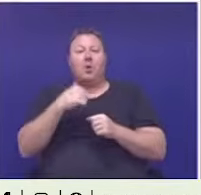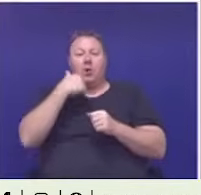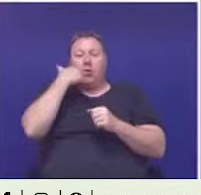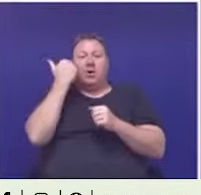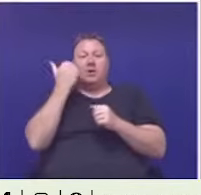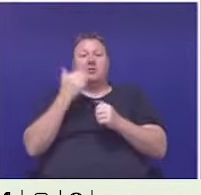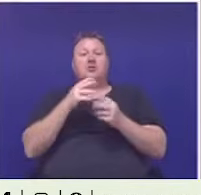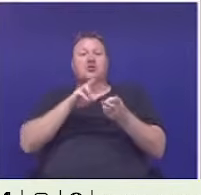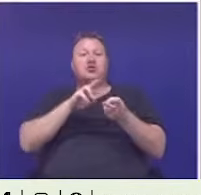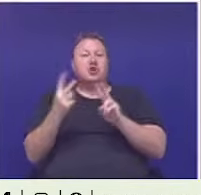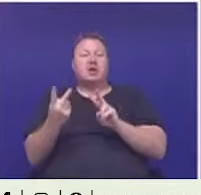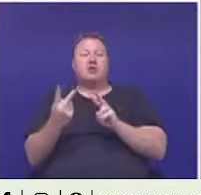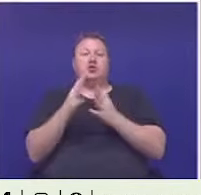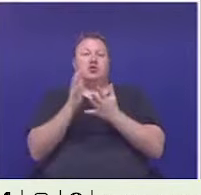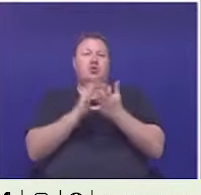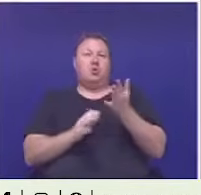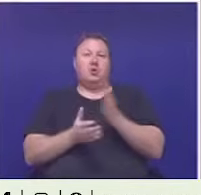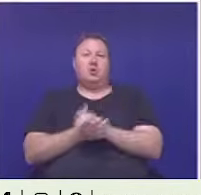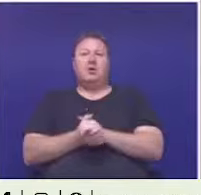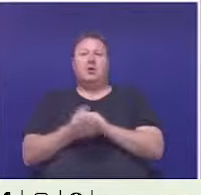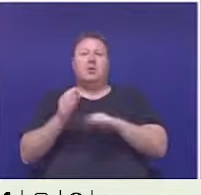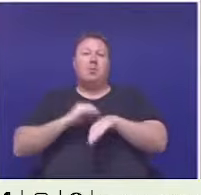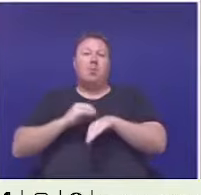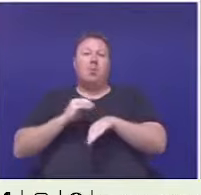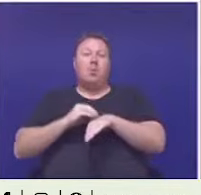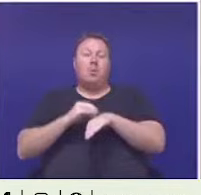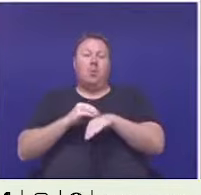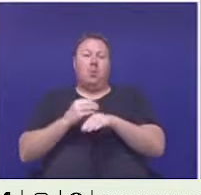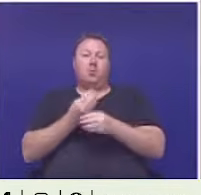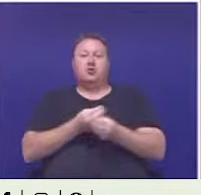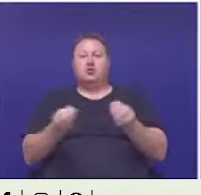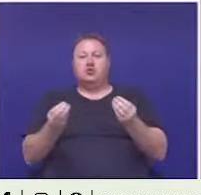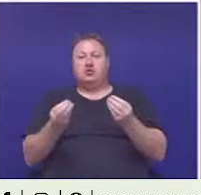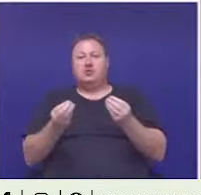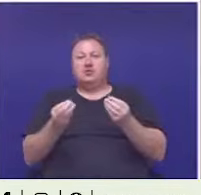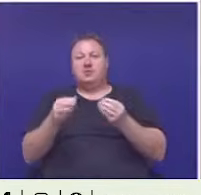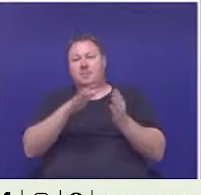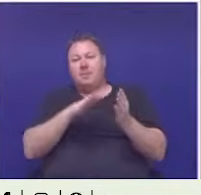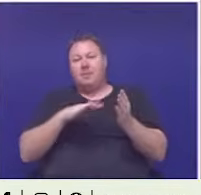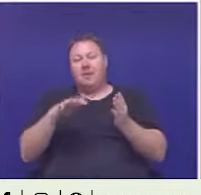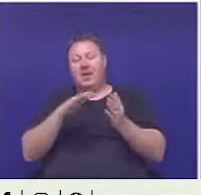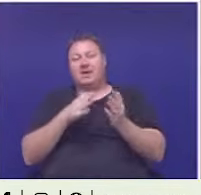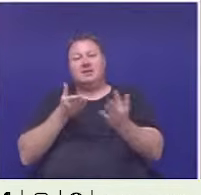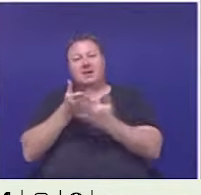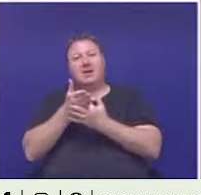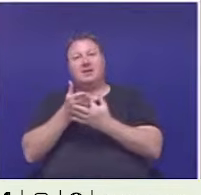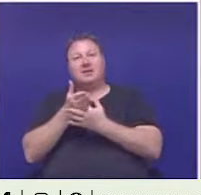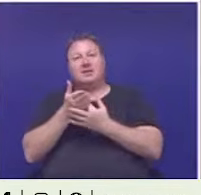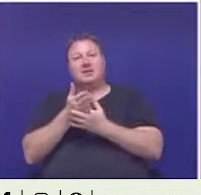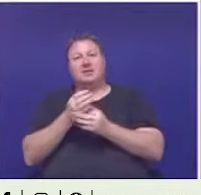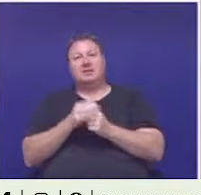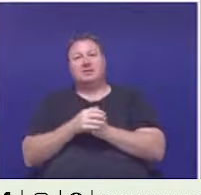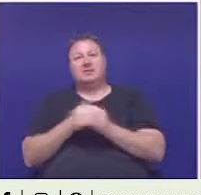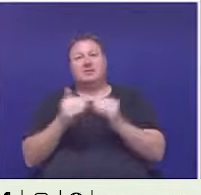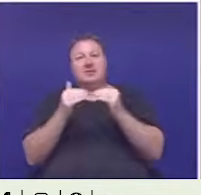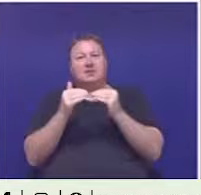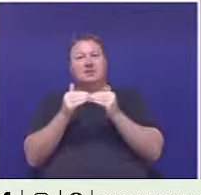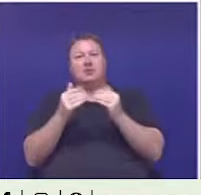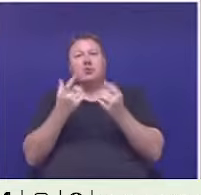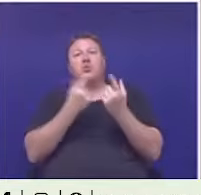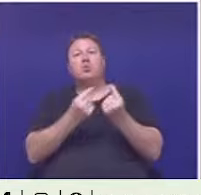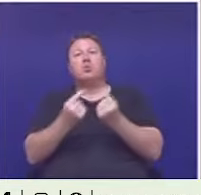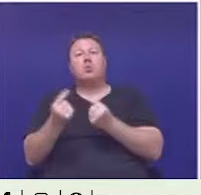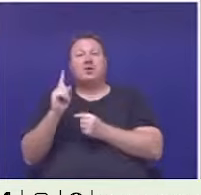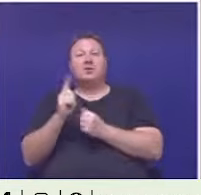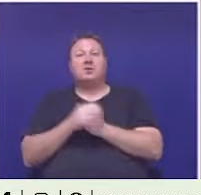the story of that more and more children need to get to a place where there's equal access to these things. And so what are we doing about it? Well, we're making